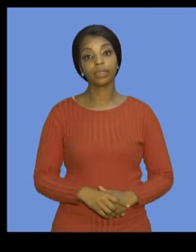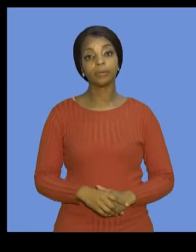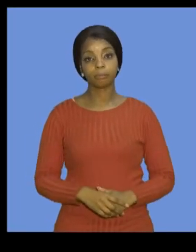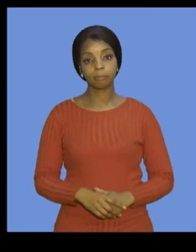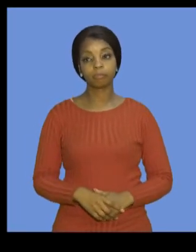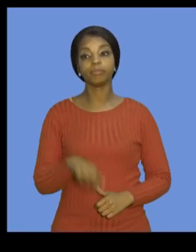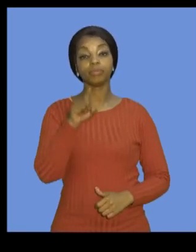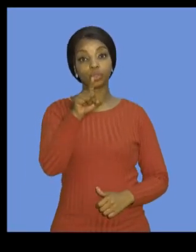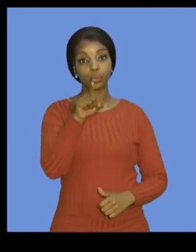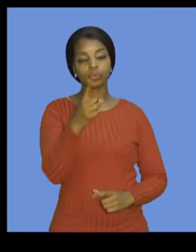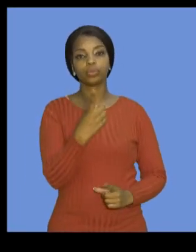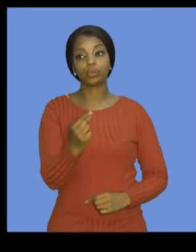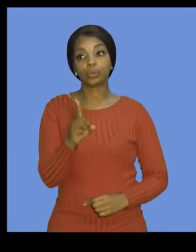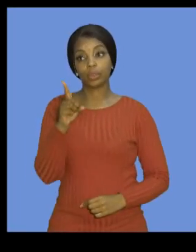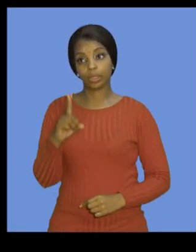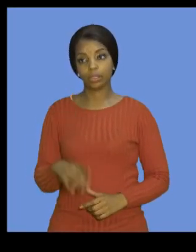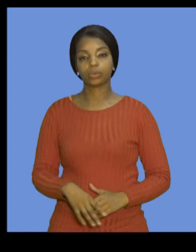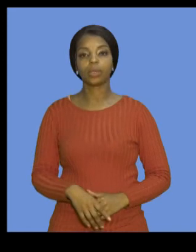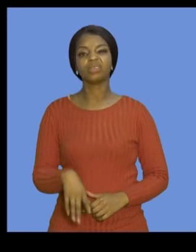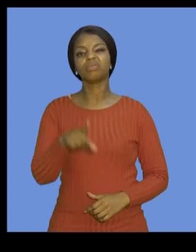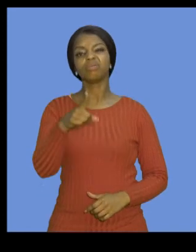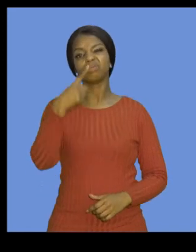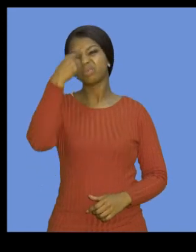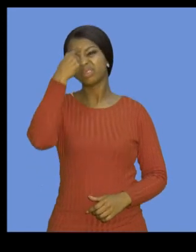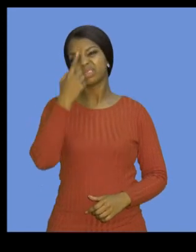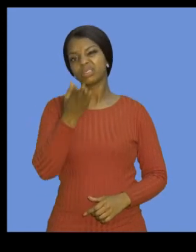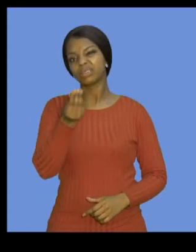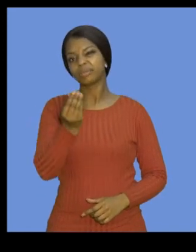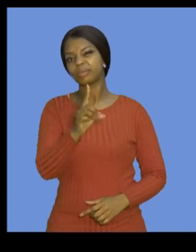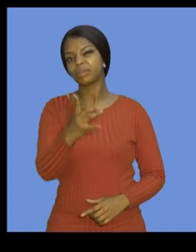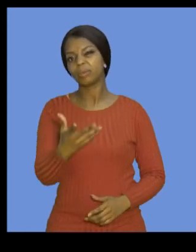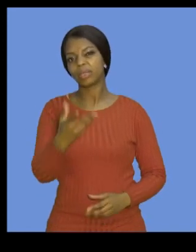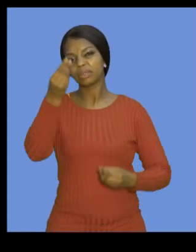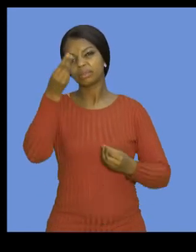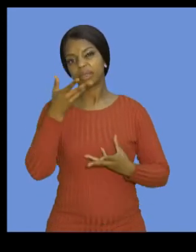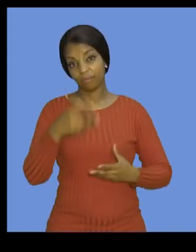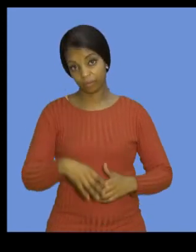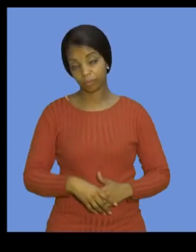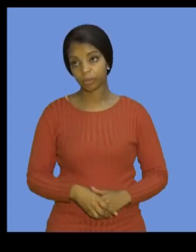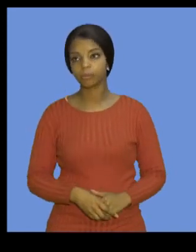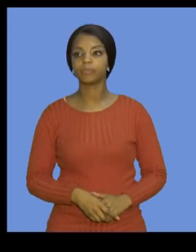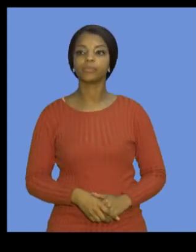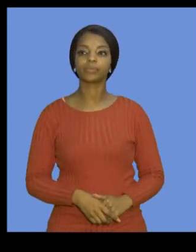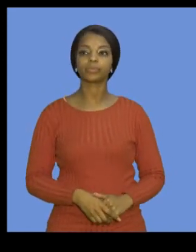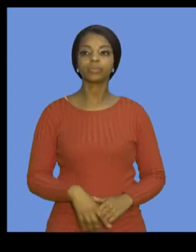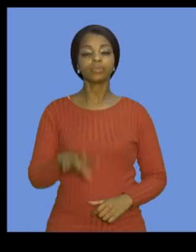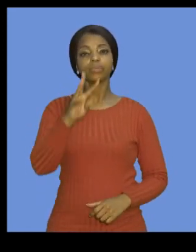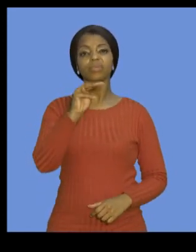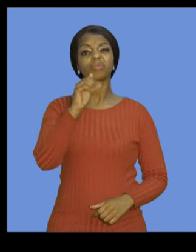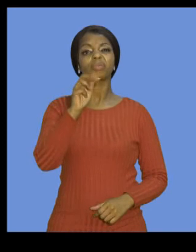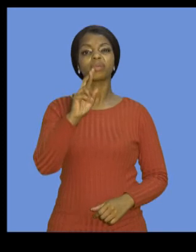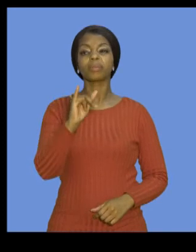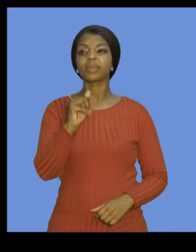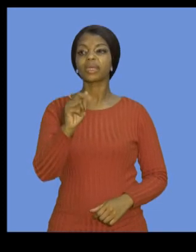to do this one, and then you let us know what you think about it. So Maria goes car shopping after 30